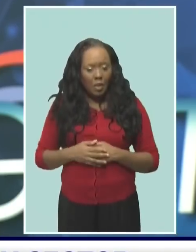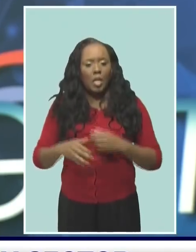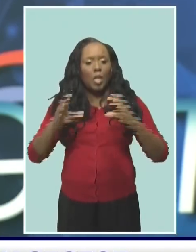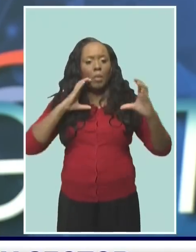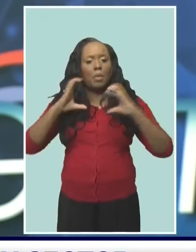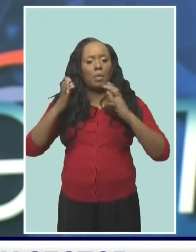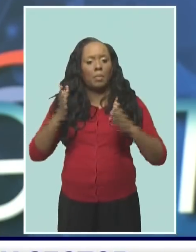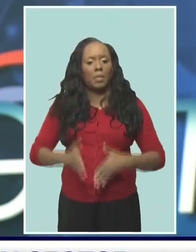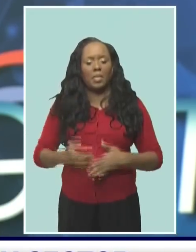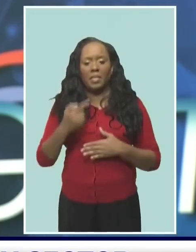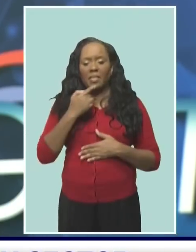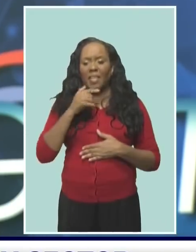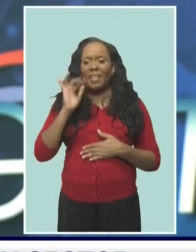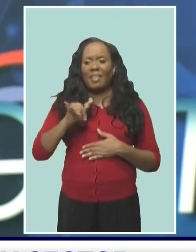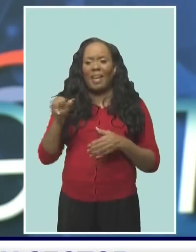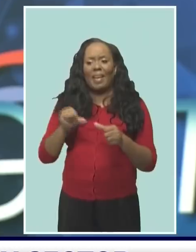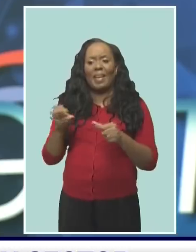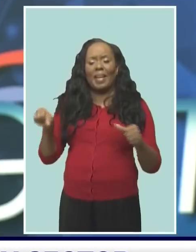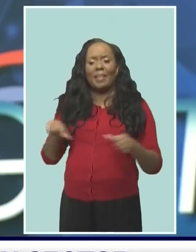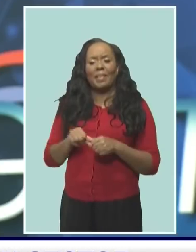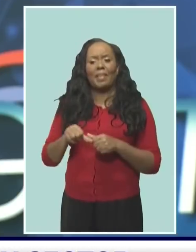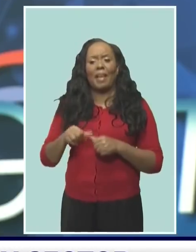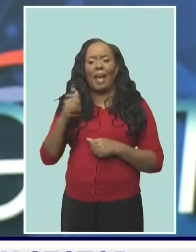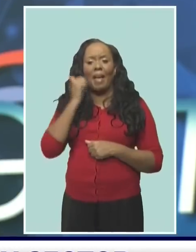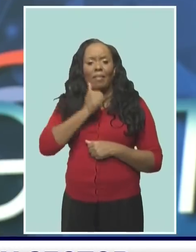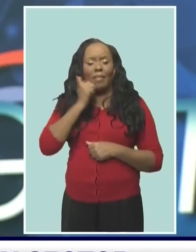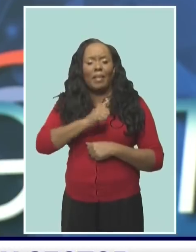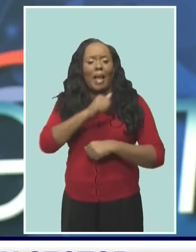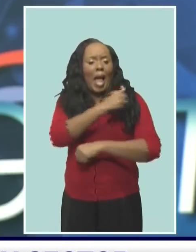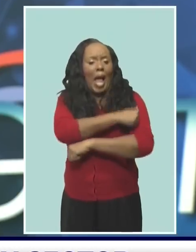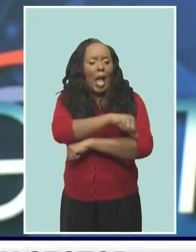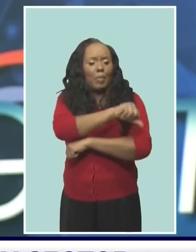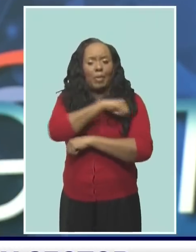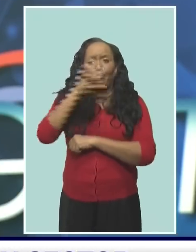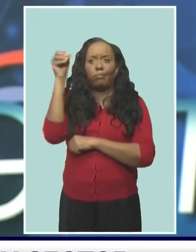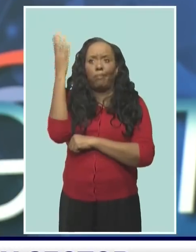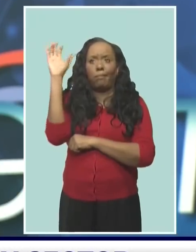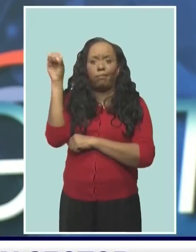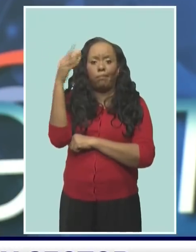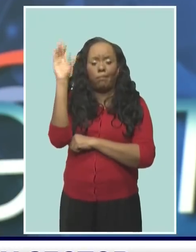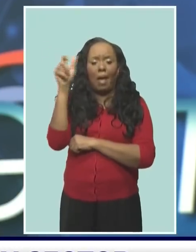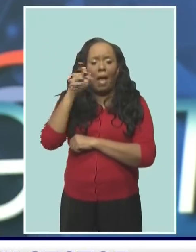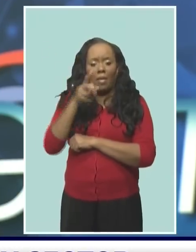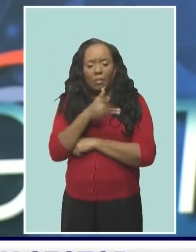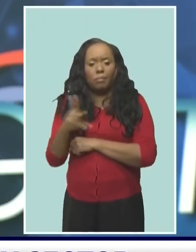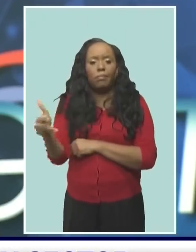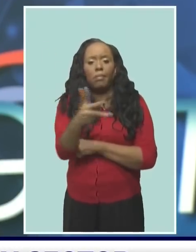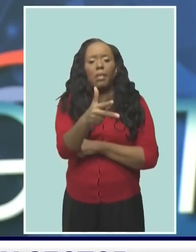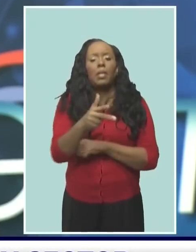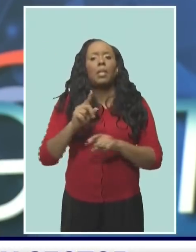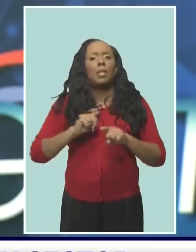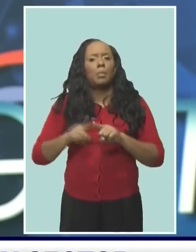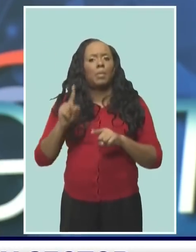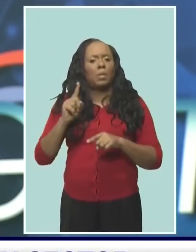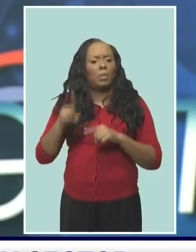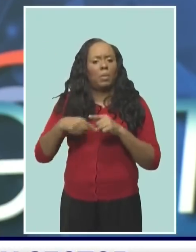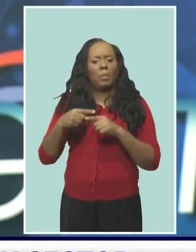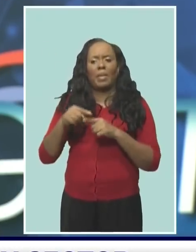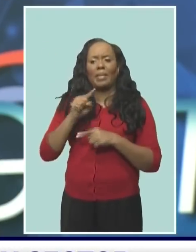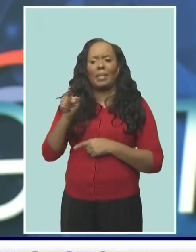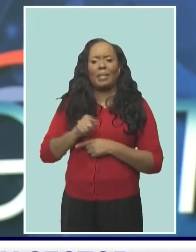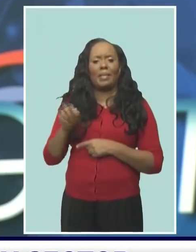is used by ambulances on a daily basis. He says such reckless acts can impact on patients en route to